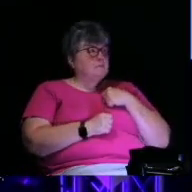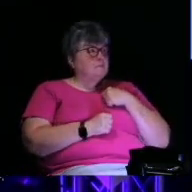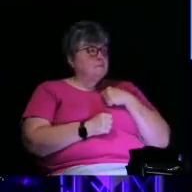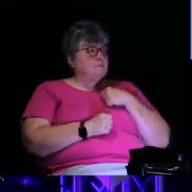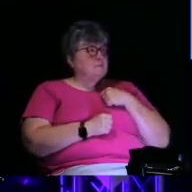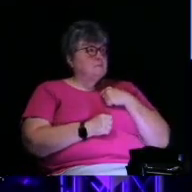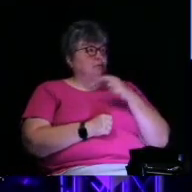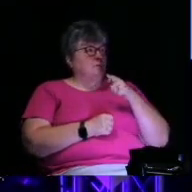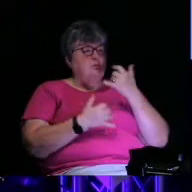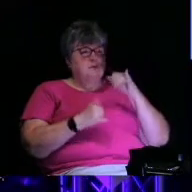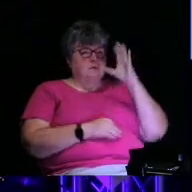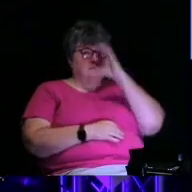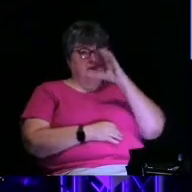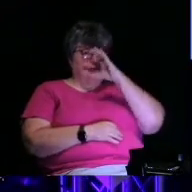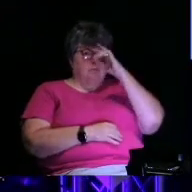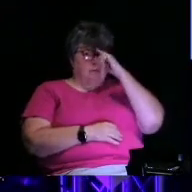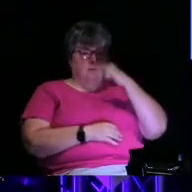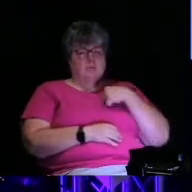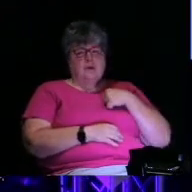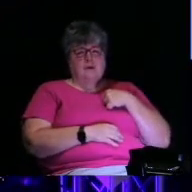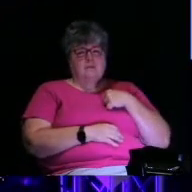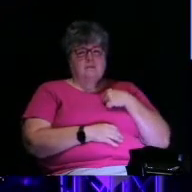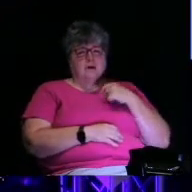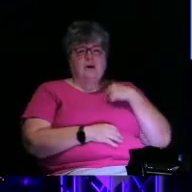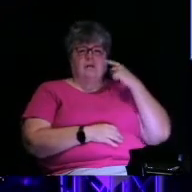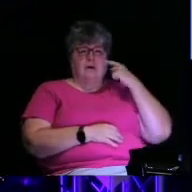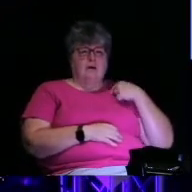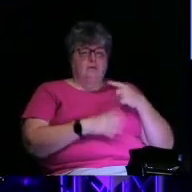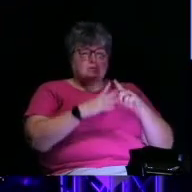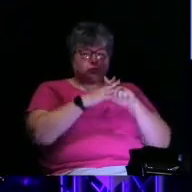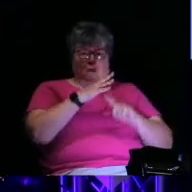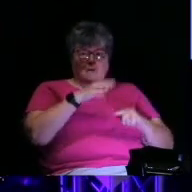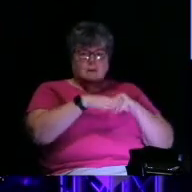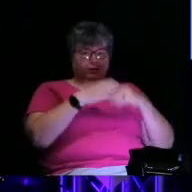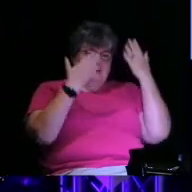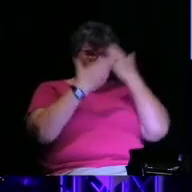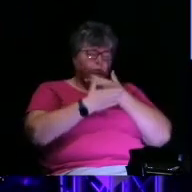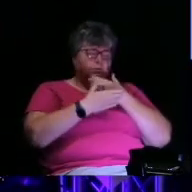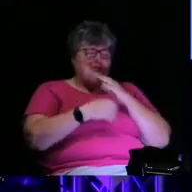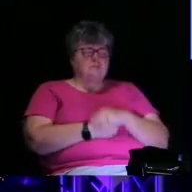with that spotlight, even though I thought I was drowning in the darkness.